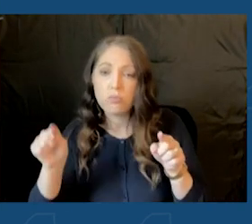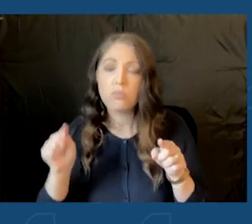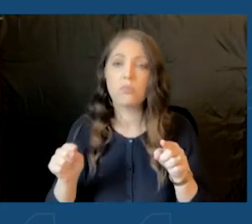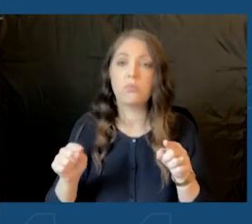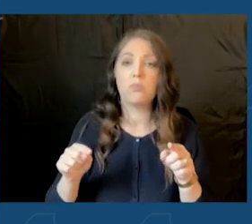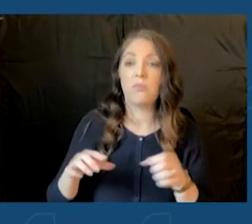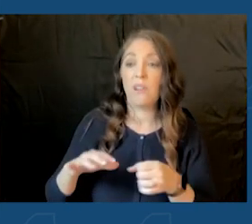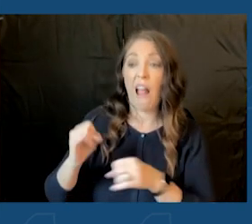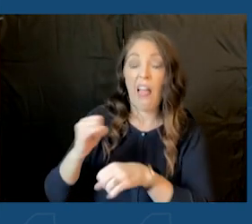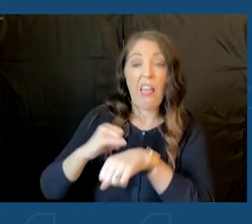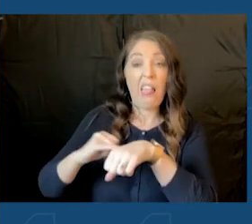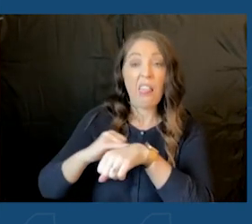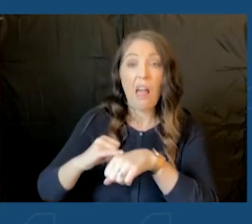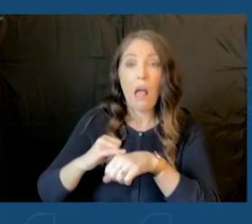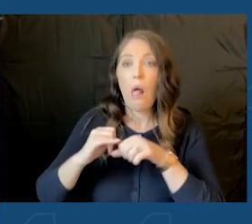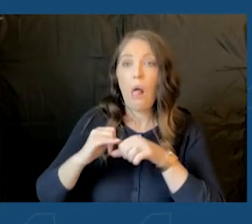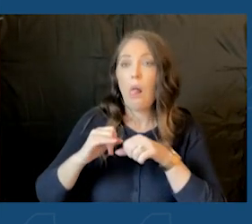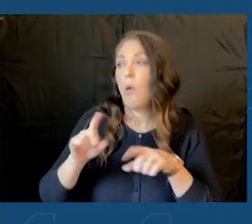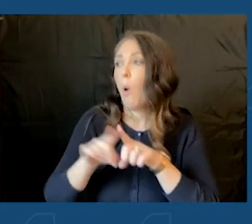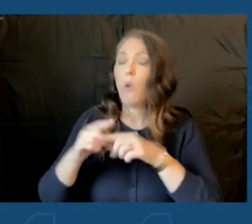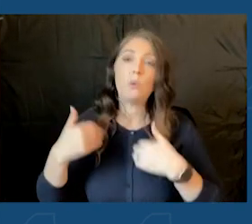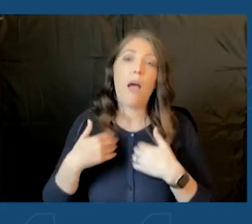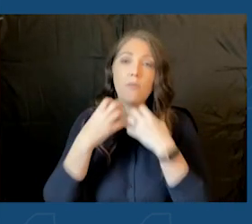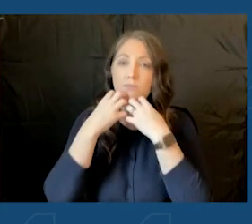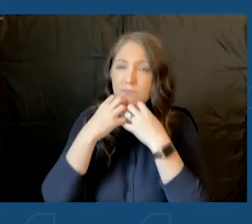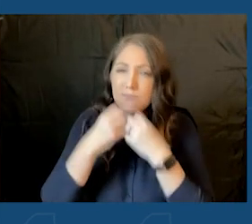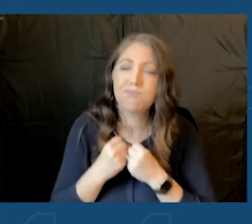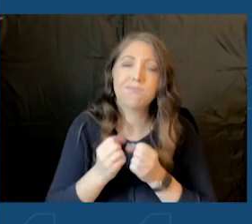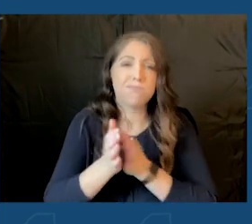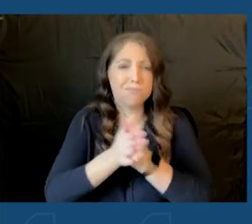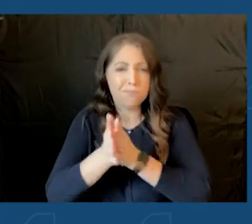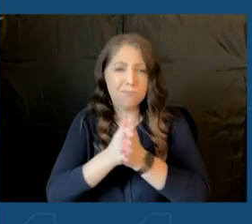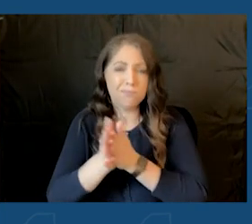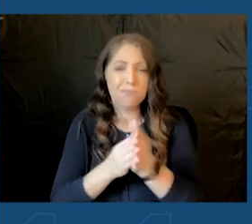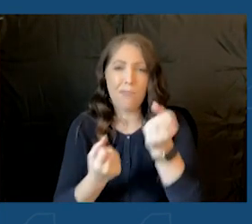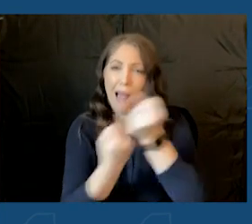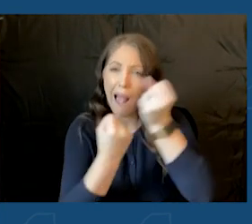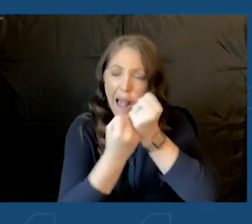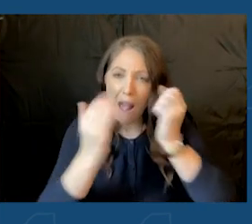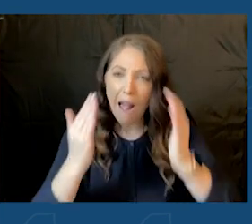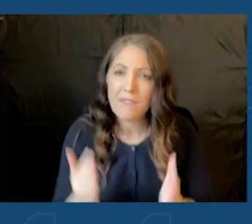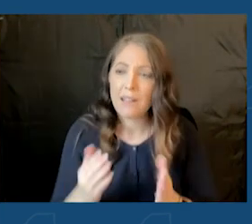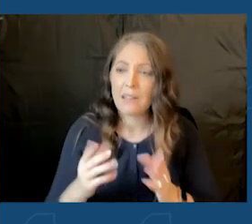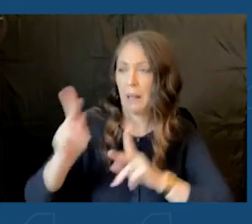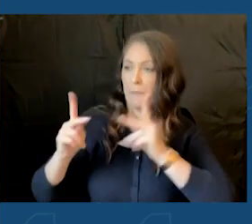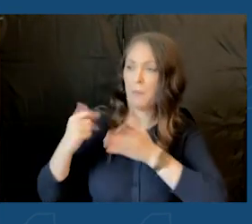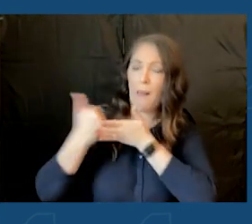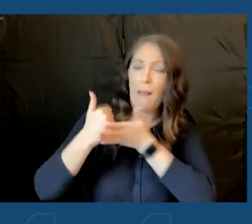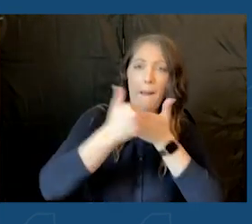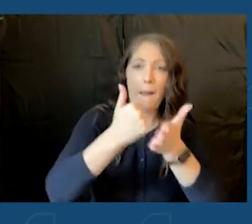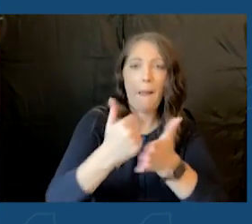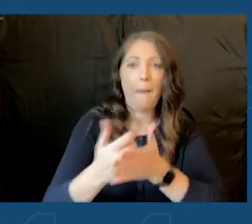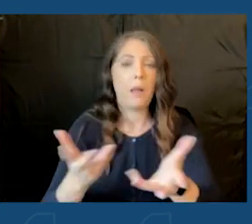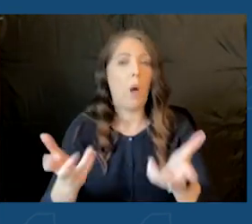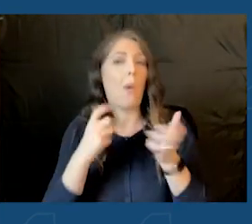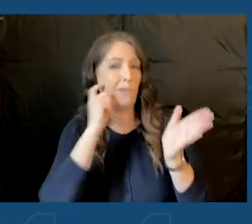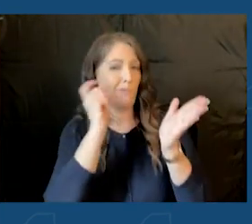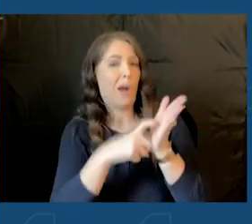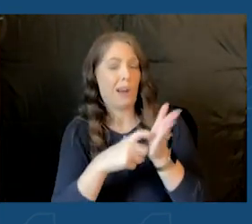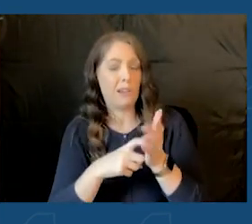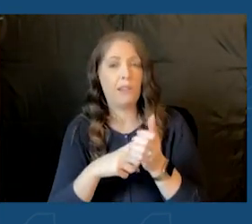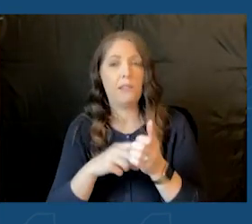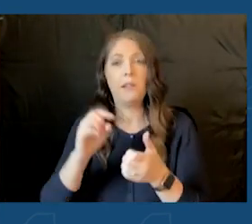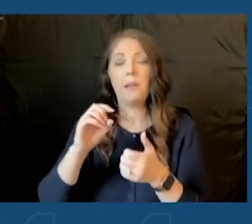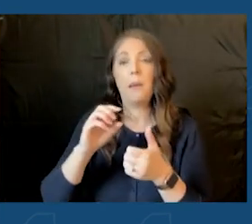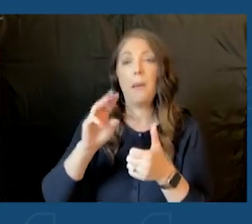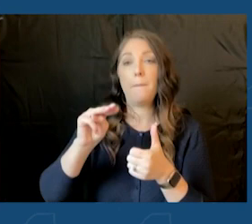also blessed with plenty of passionate advocates and people who have helped make today's opening day a reality. I want to call them out right now. Matt Cohen from